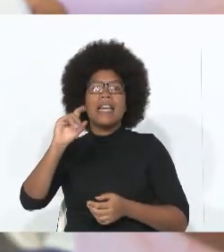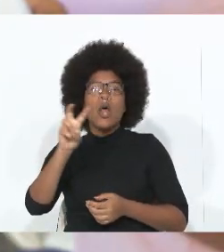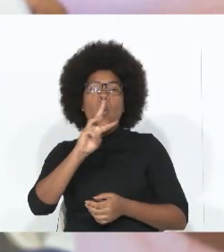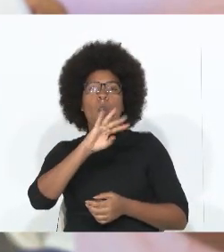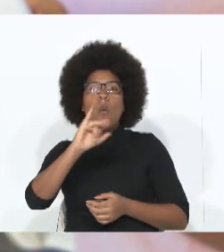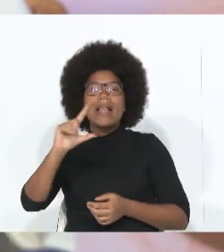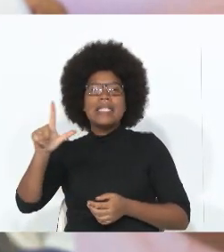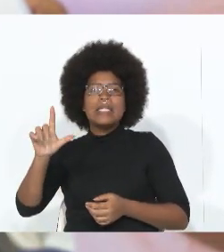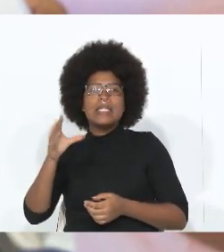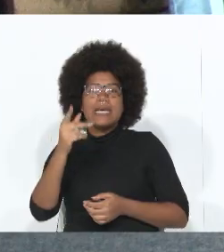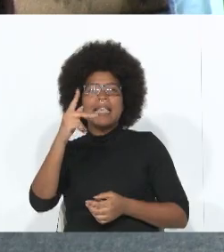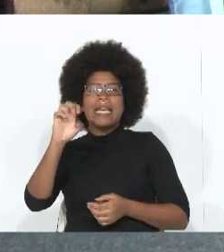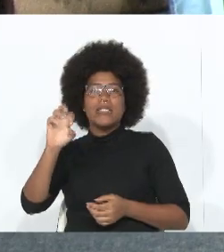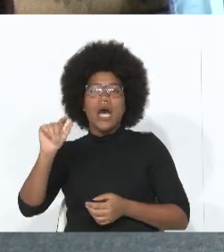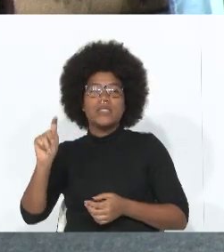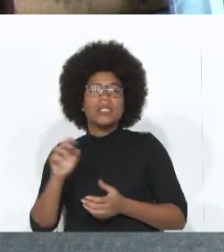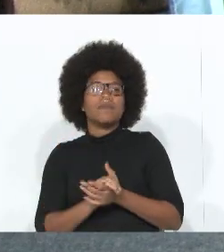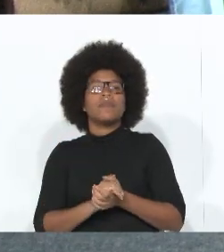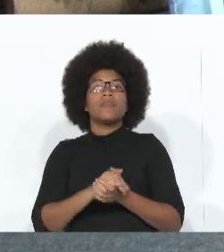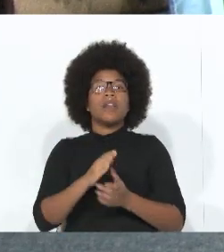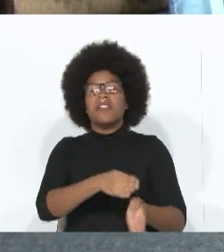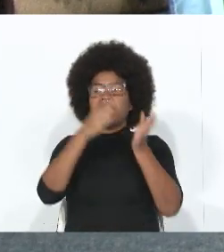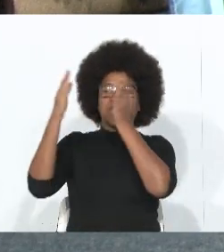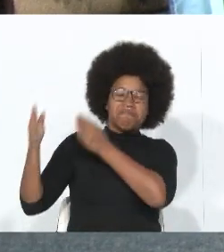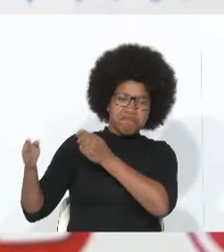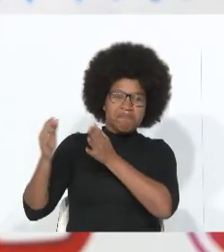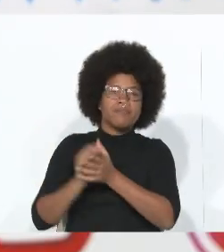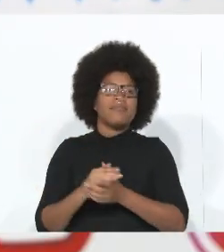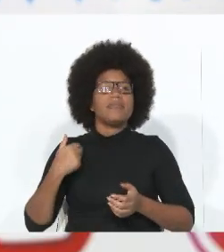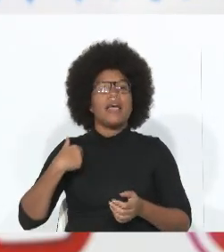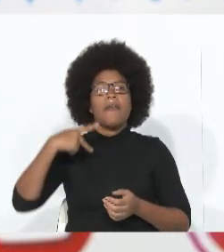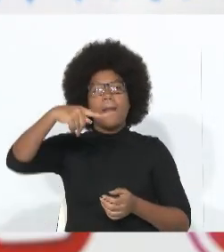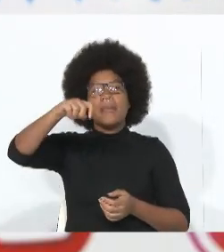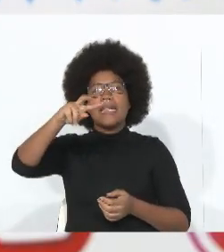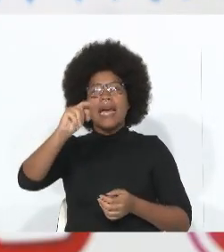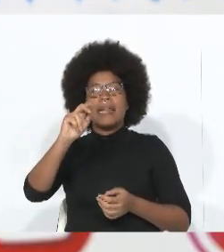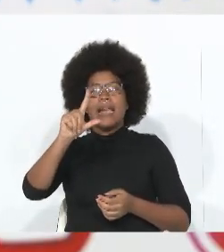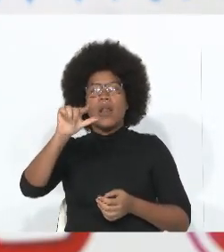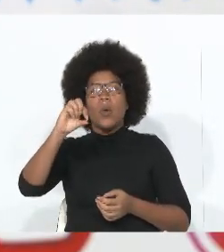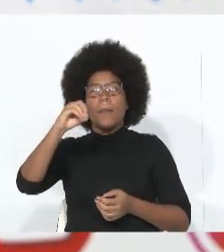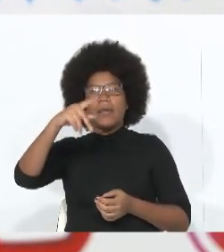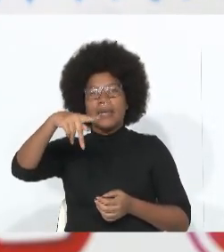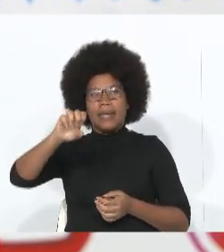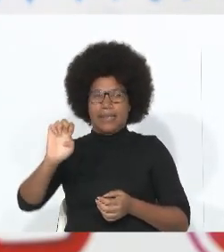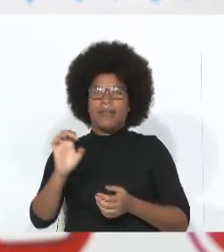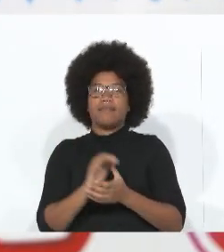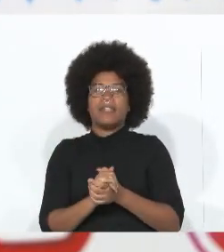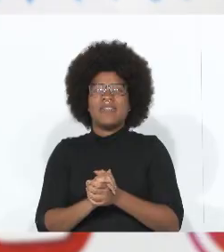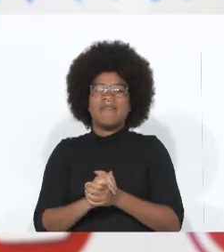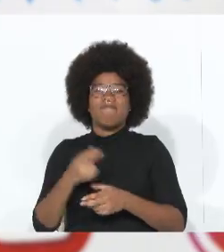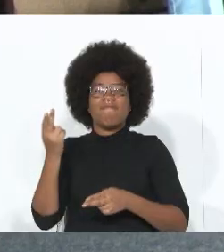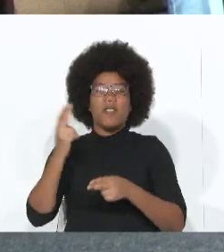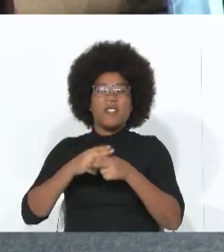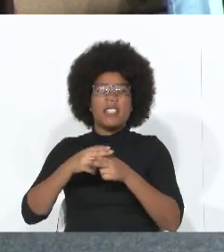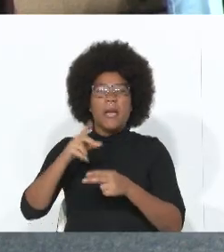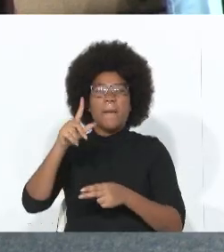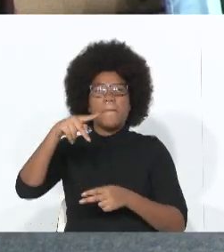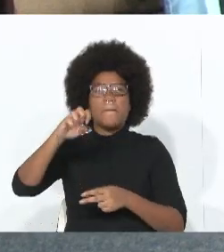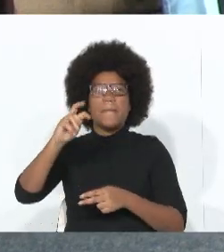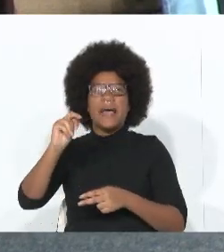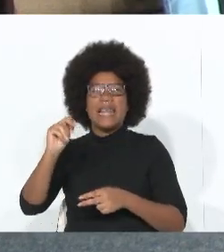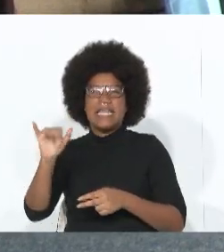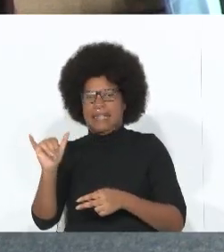Wills-Caton. Hi. And on the extreme left, we have Penelope Spencer. Penny! To the left, to the